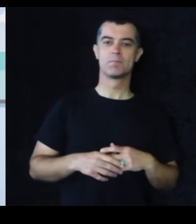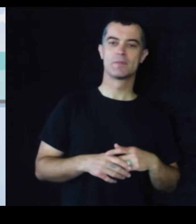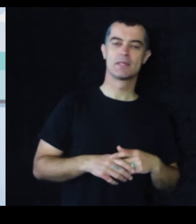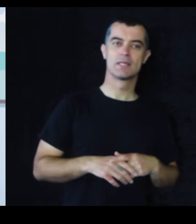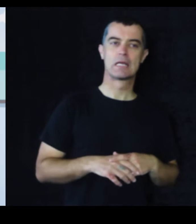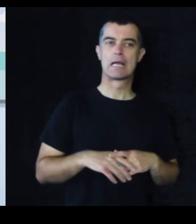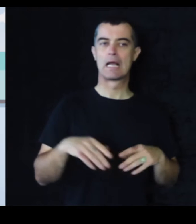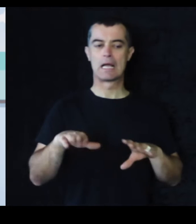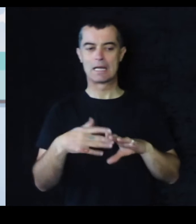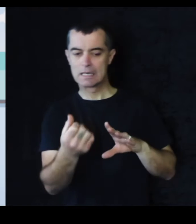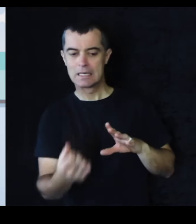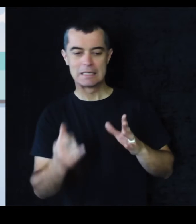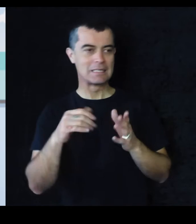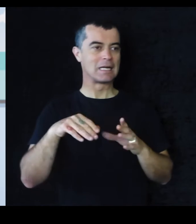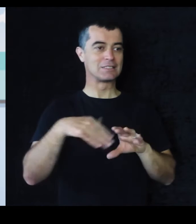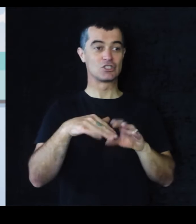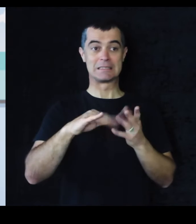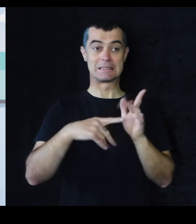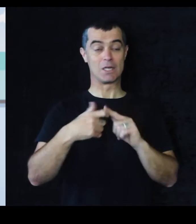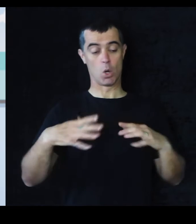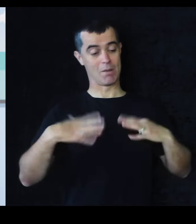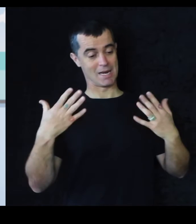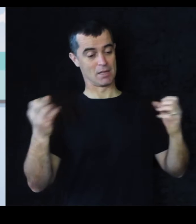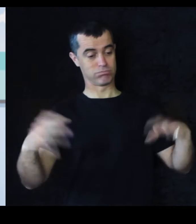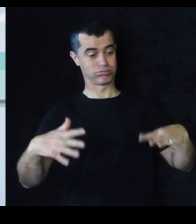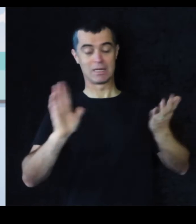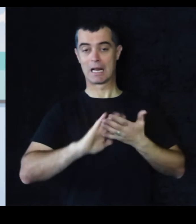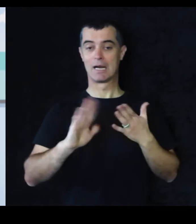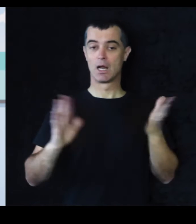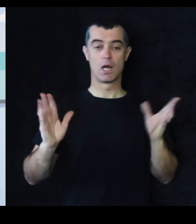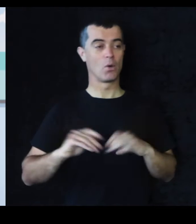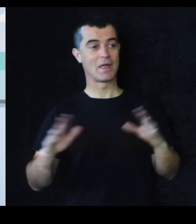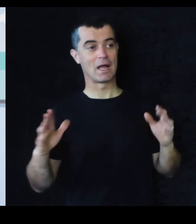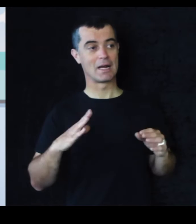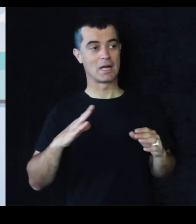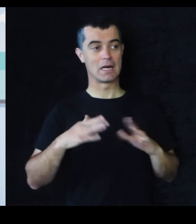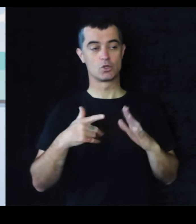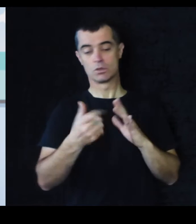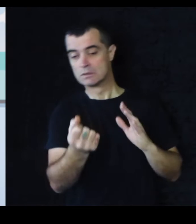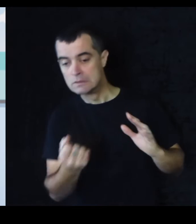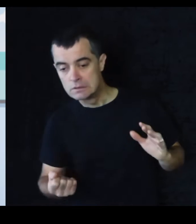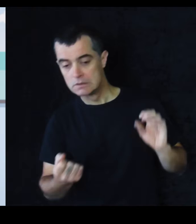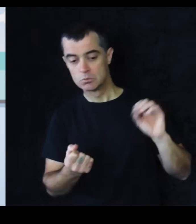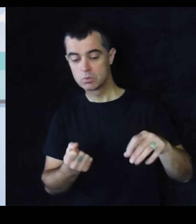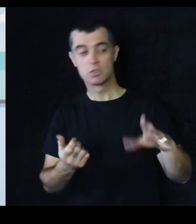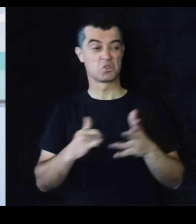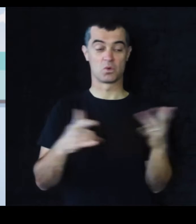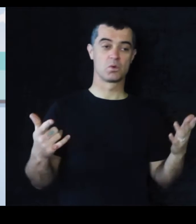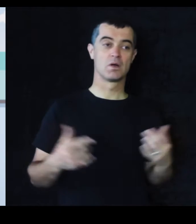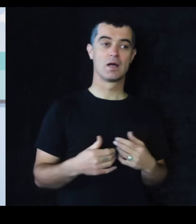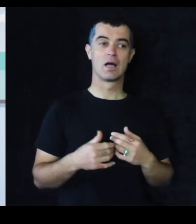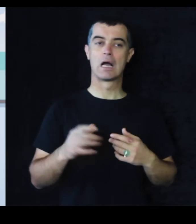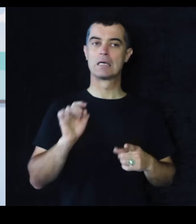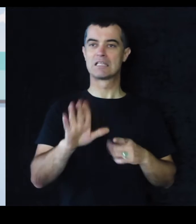put the dishes in the sink and it automatically washes, without even putting it in the dishwasher. So